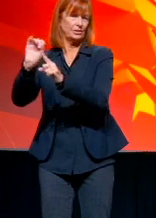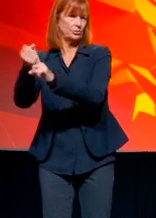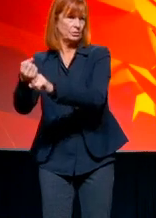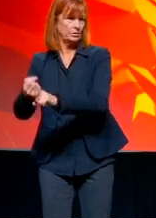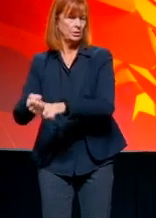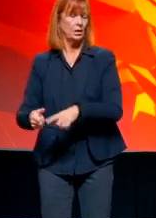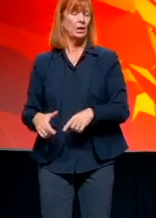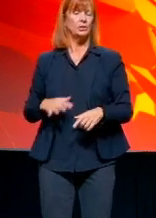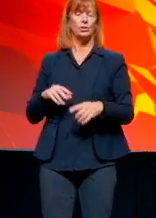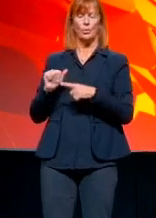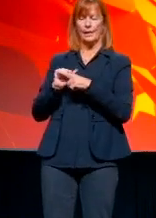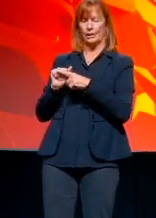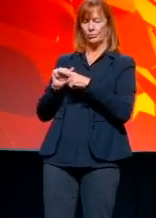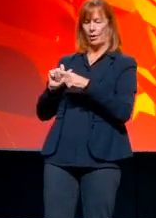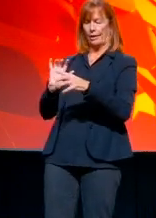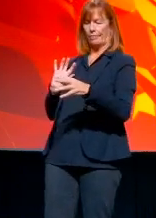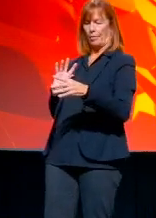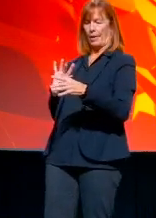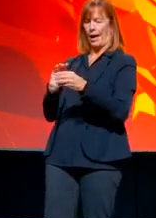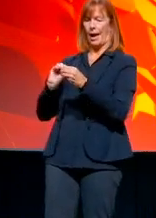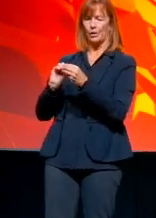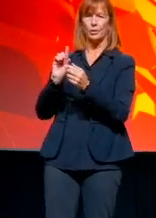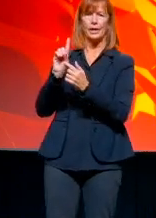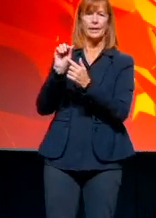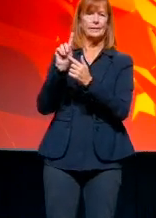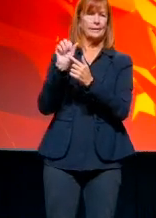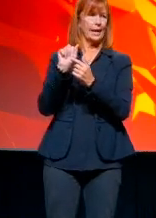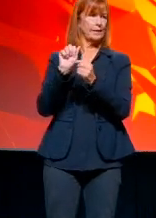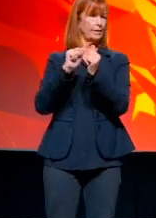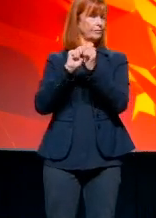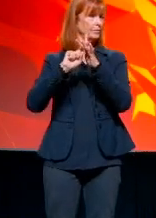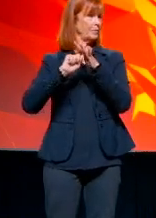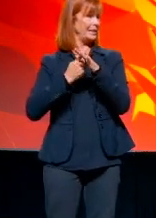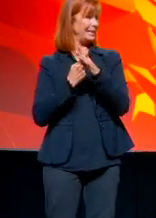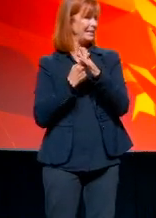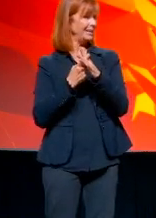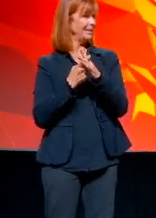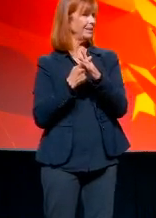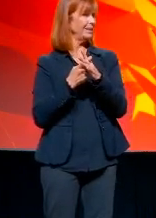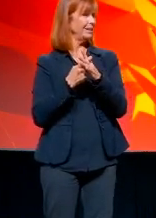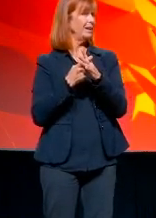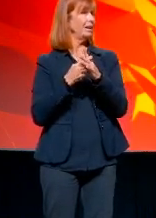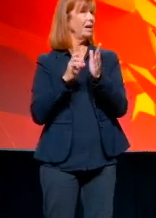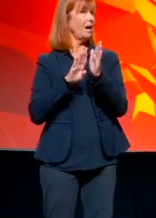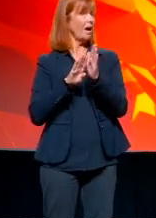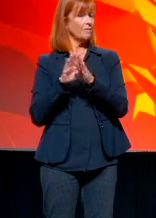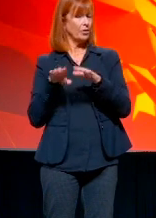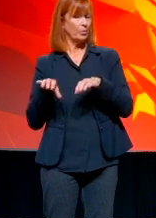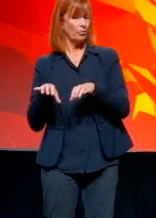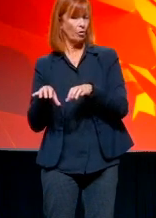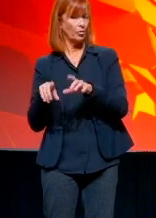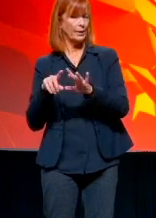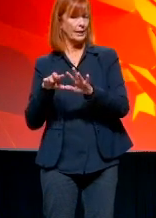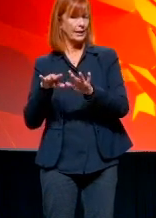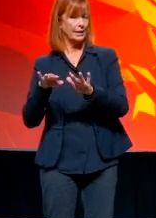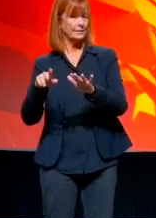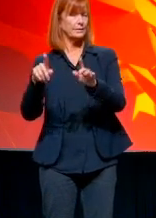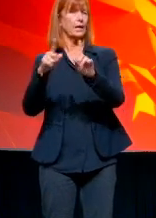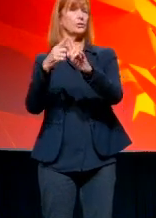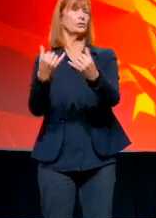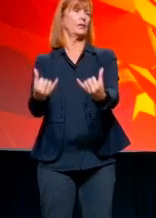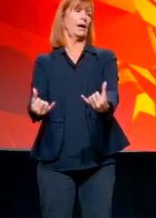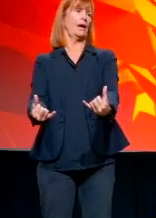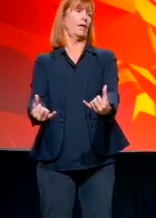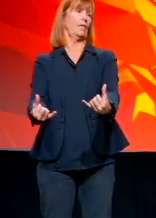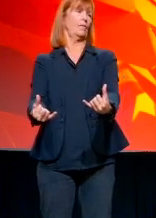kind of aggregated data sets throughout the beginning of the beginning of the deployments and all the way to now, and then